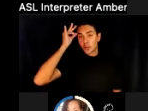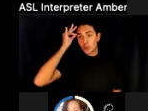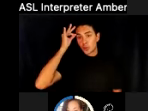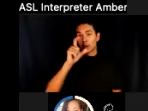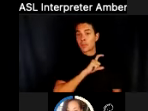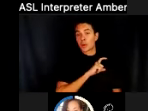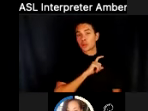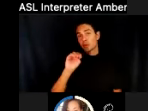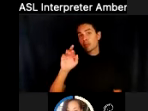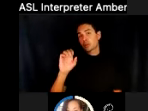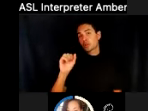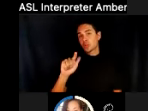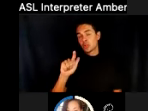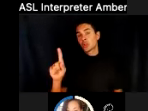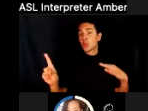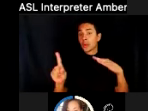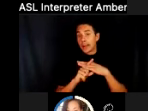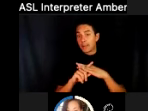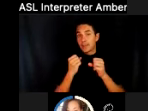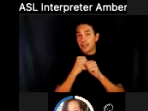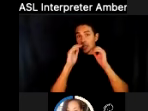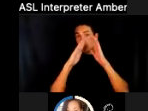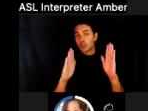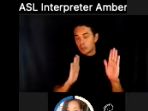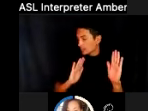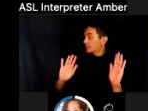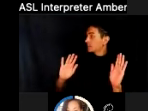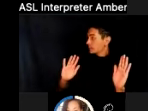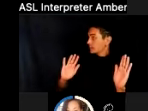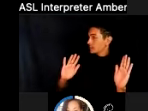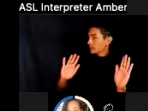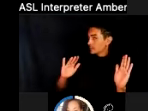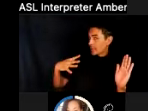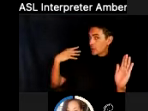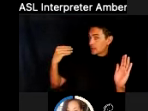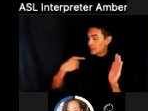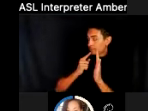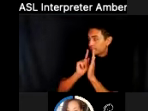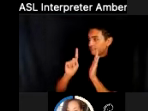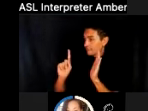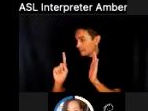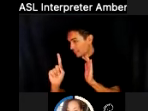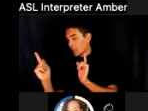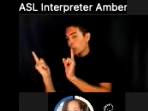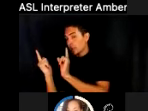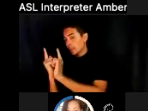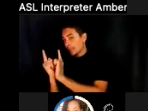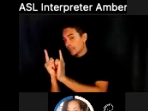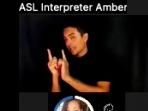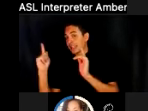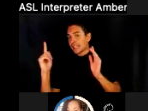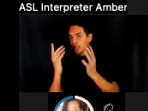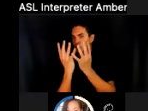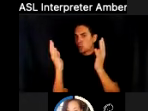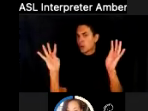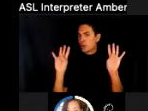showed up at our shelter. I stepped outside to meet them because they surrounded